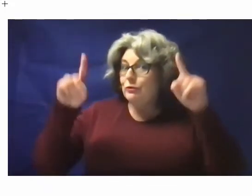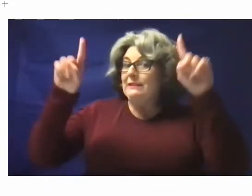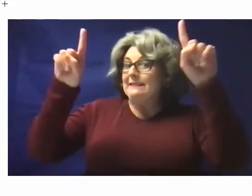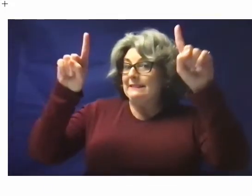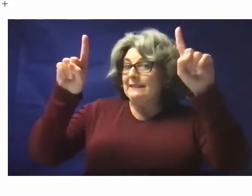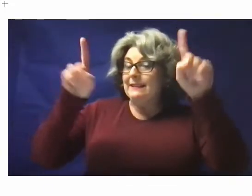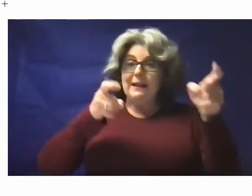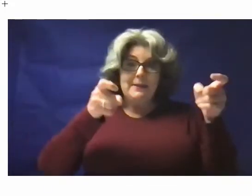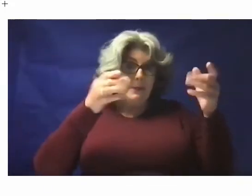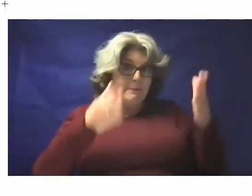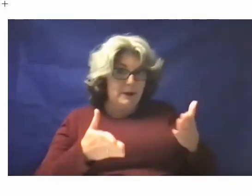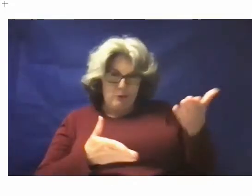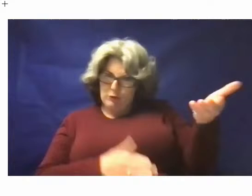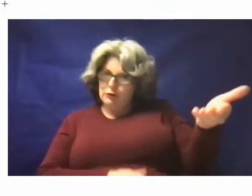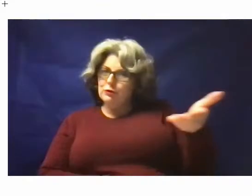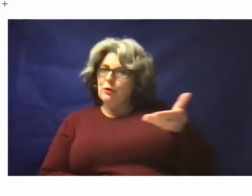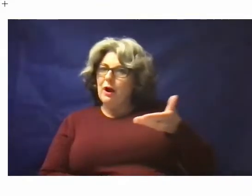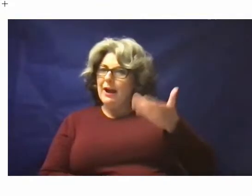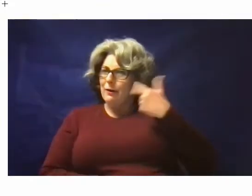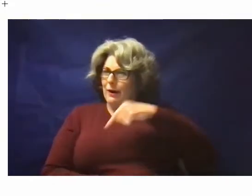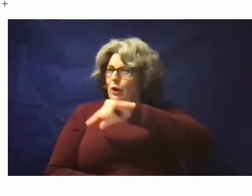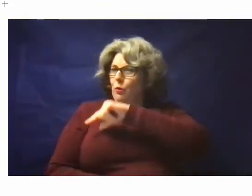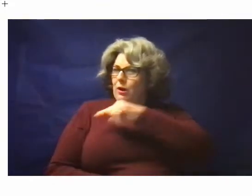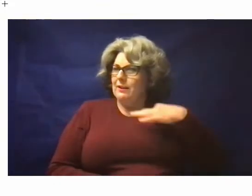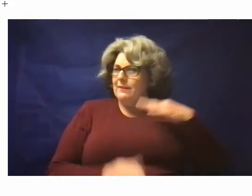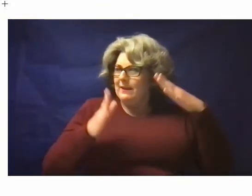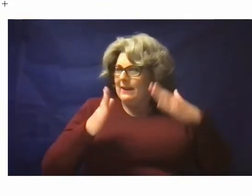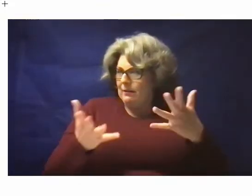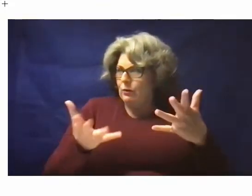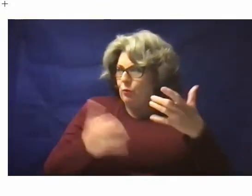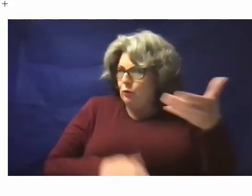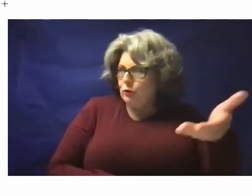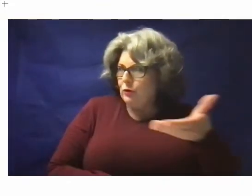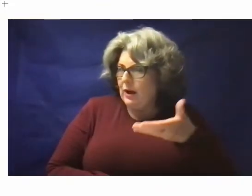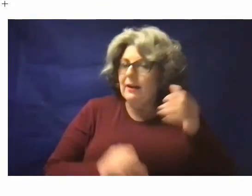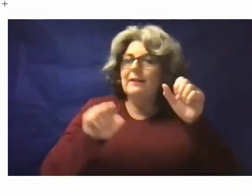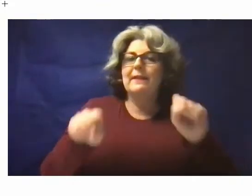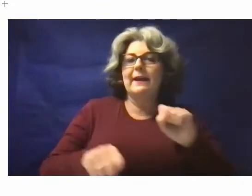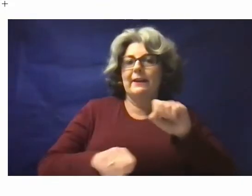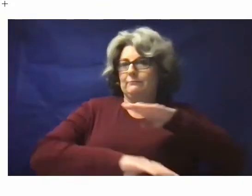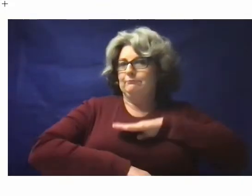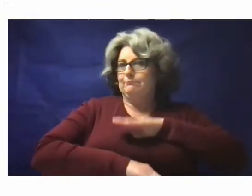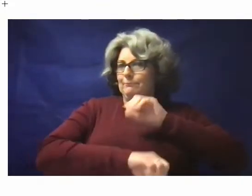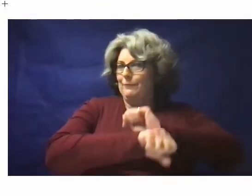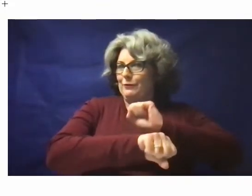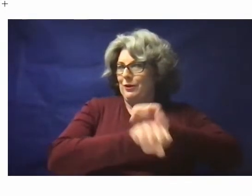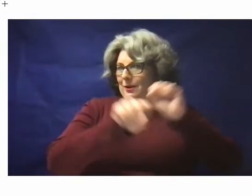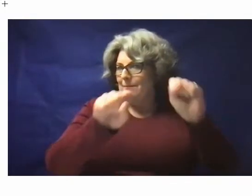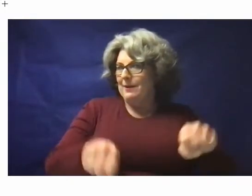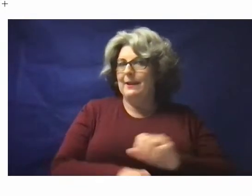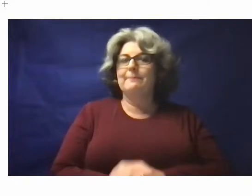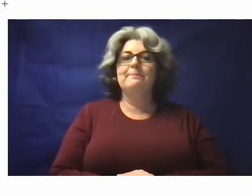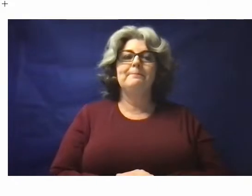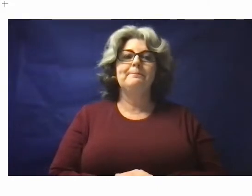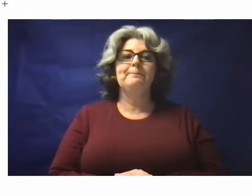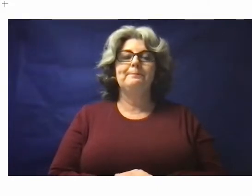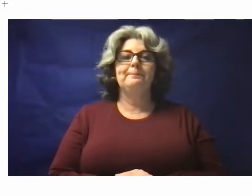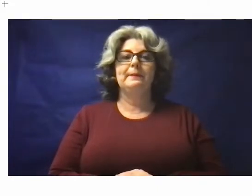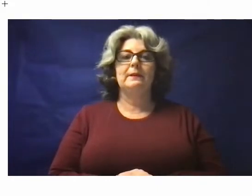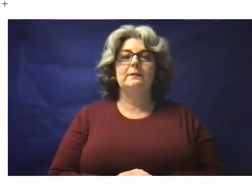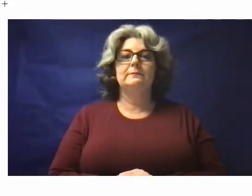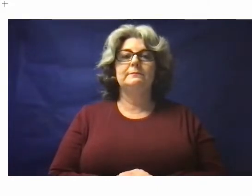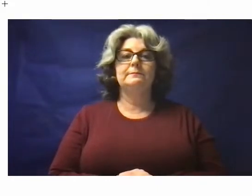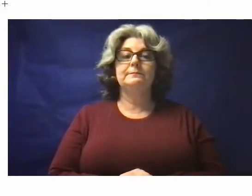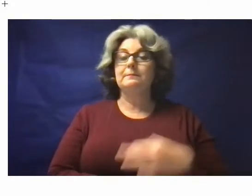manager would like to hire a qualified candidate that is able to do the job. It's not that that